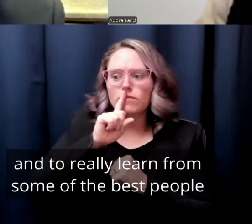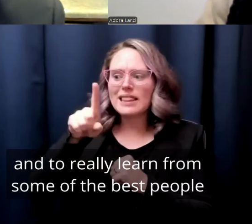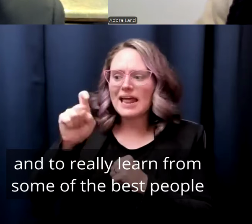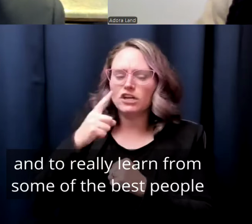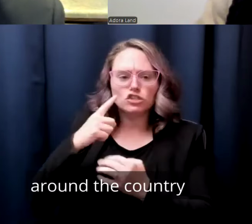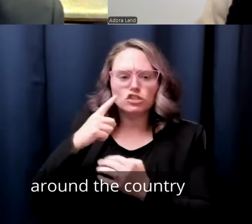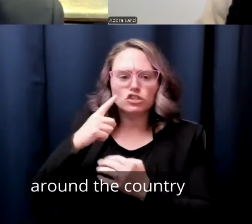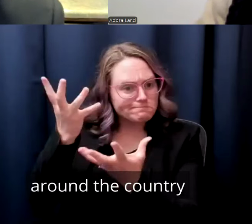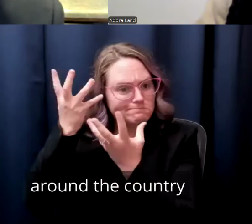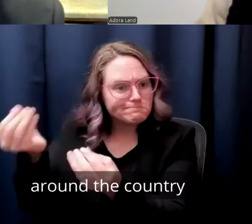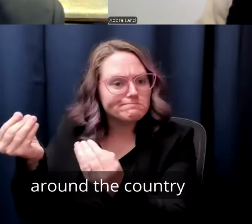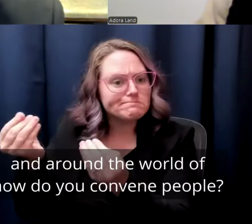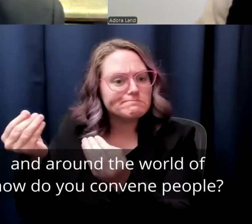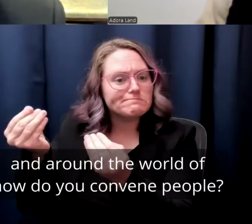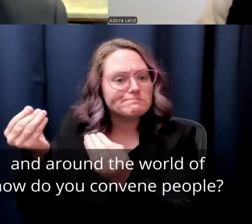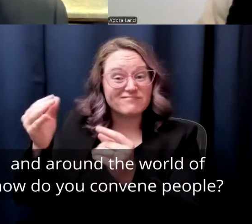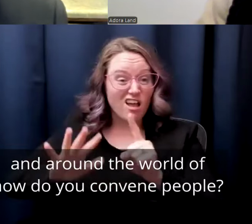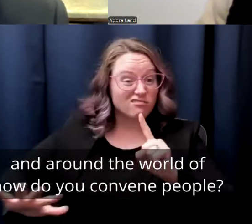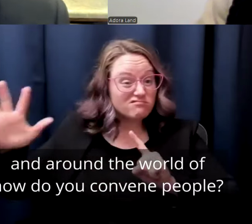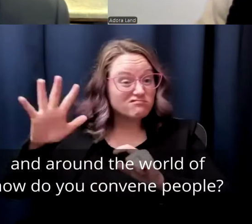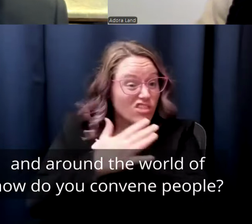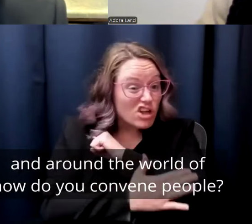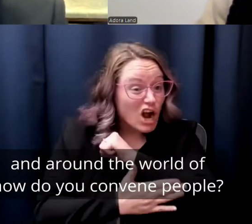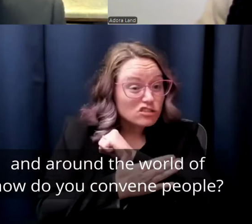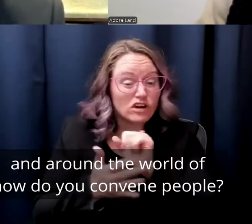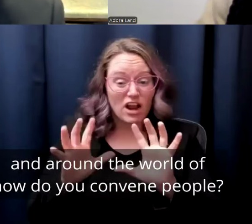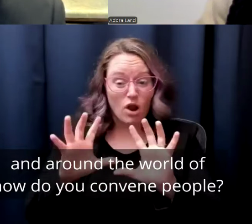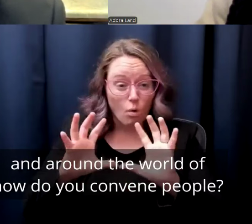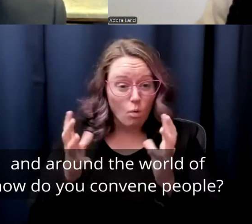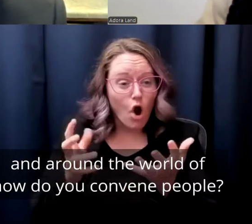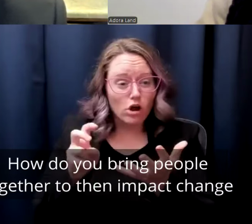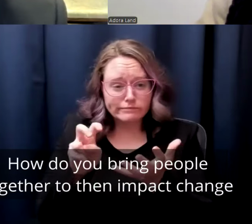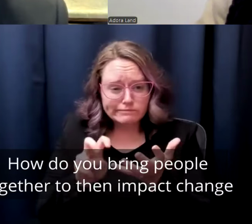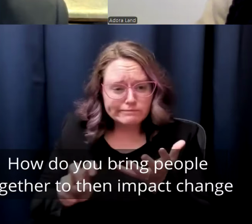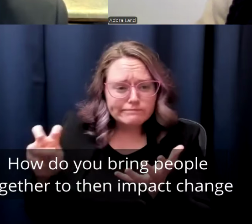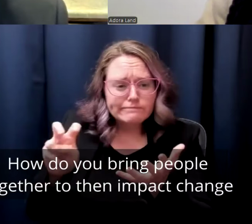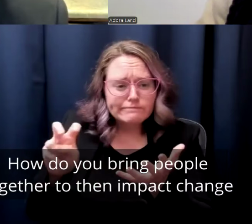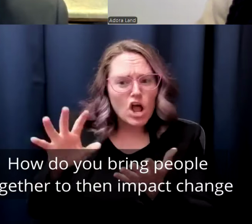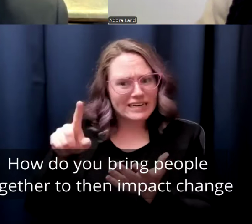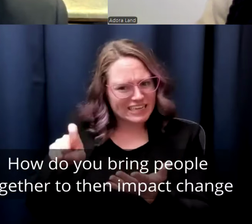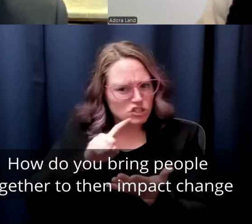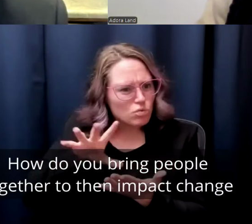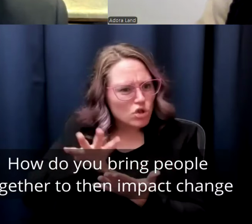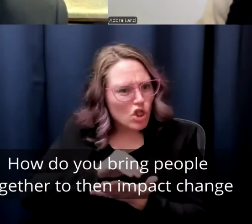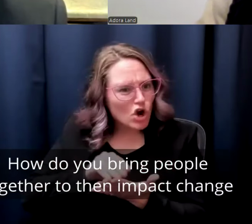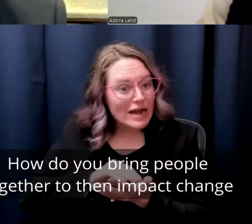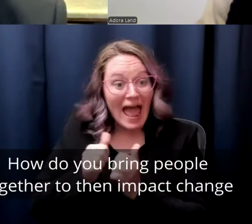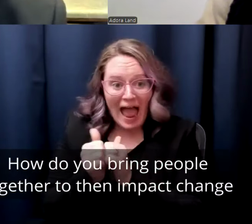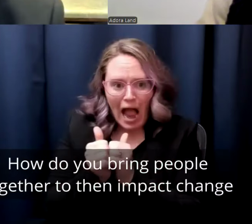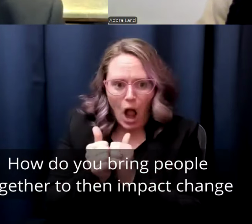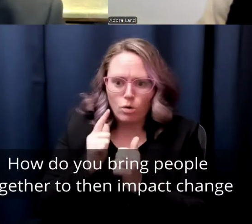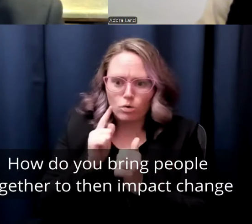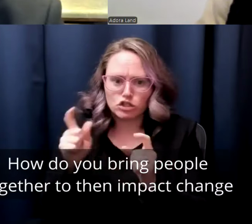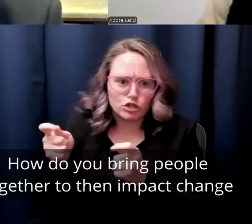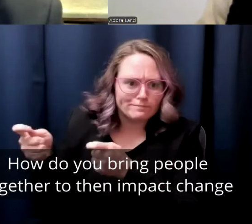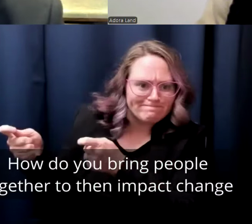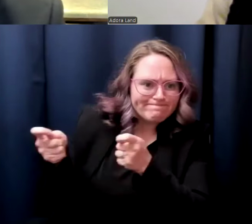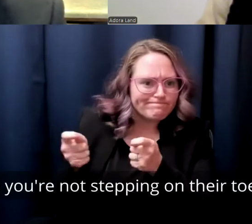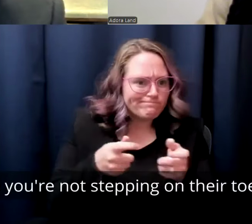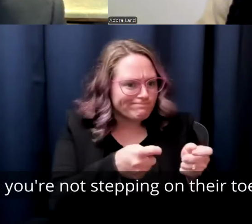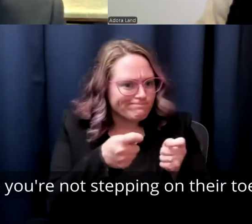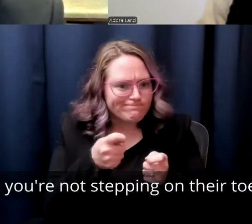some of the best people around the country and around the world of how do you convene people? How do you bring people together to then impact